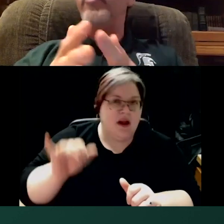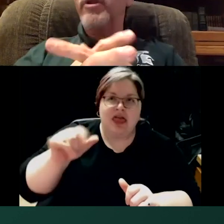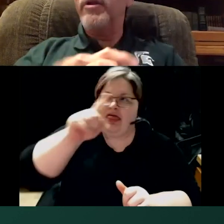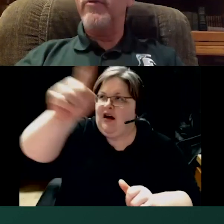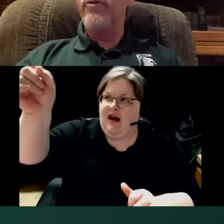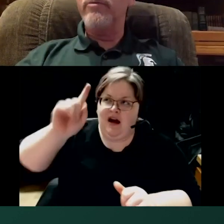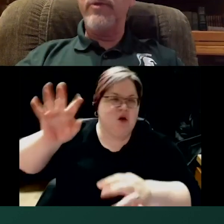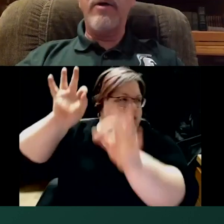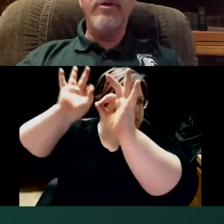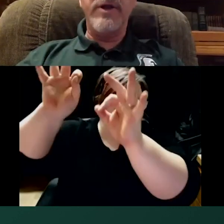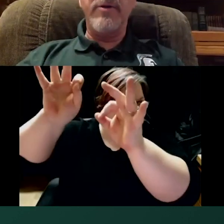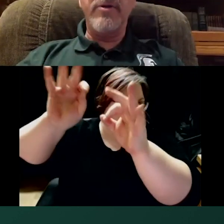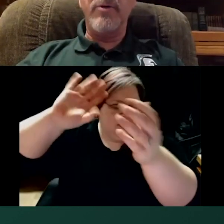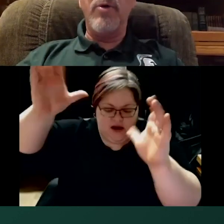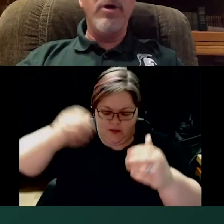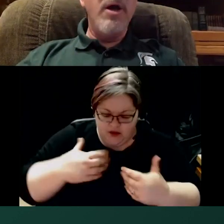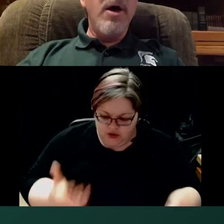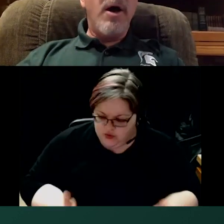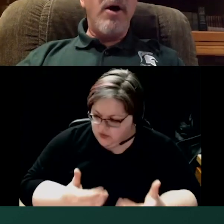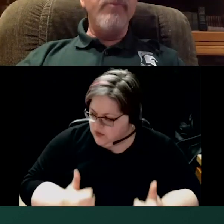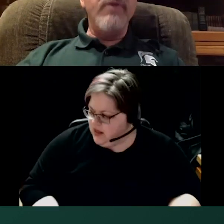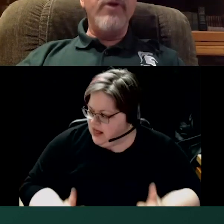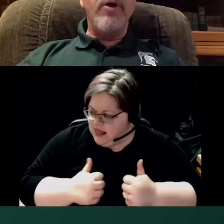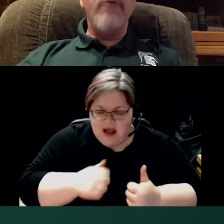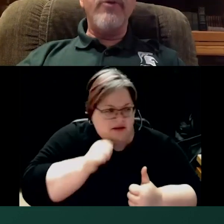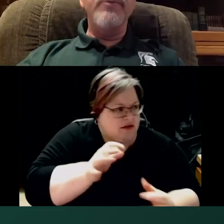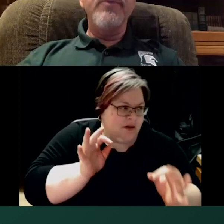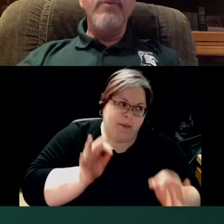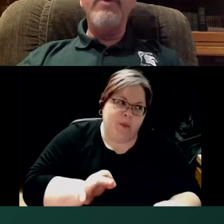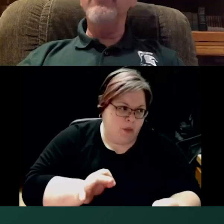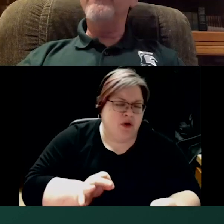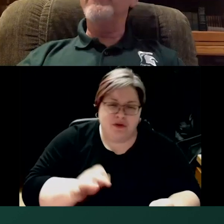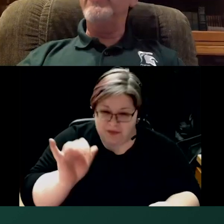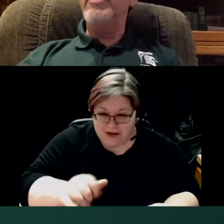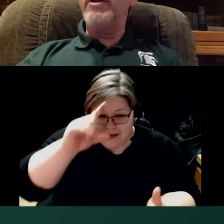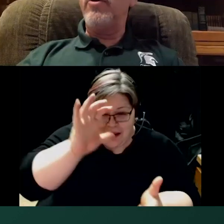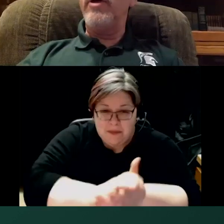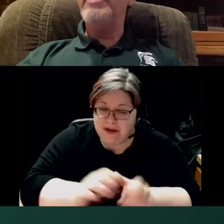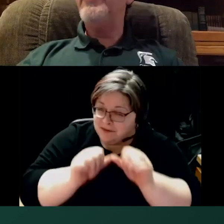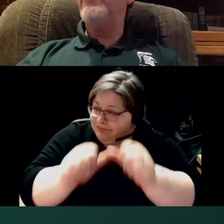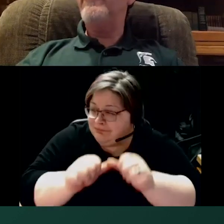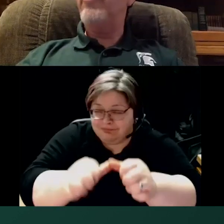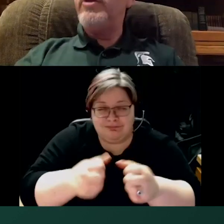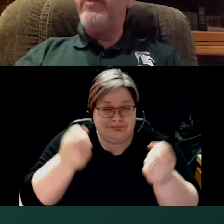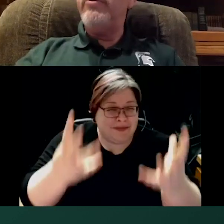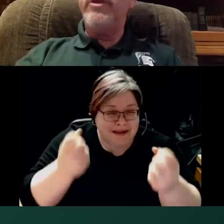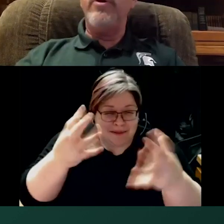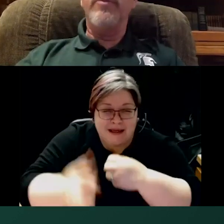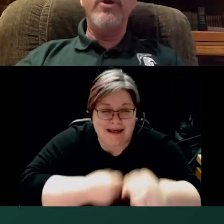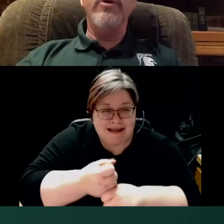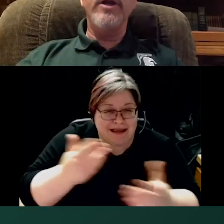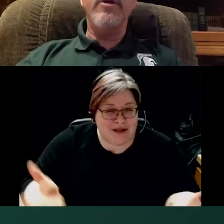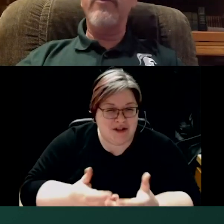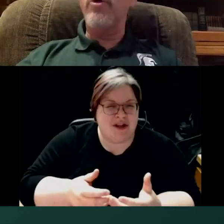This view persisted for 1,000 years or more. Very often, beautiful music or anything of great beauty